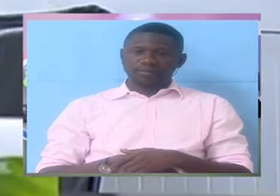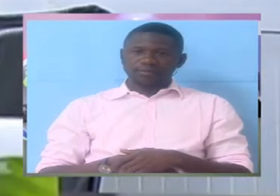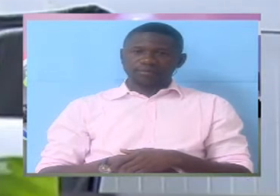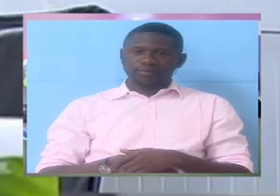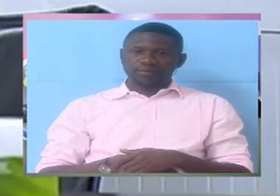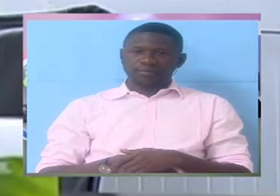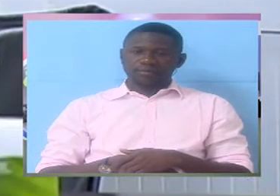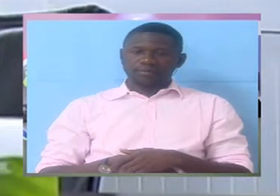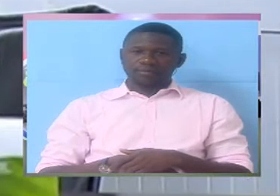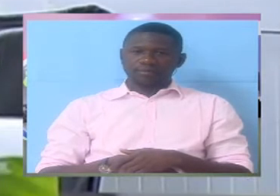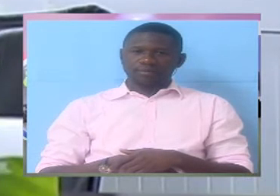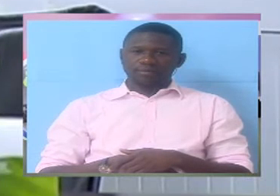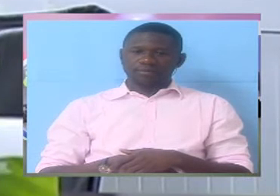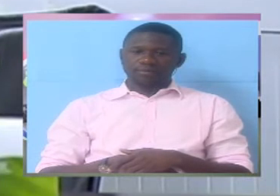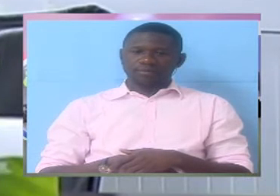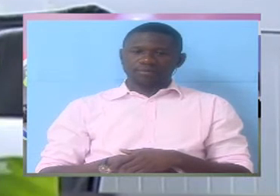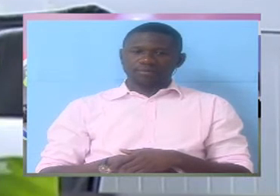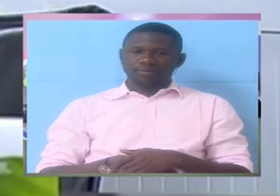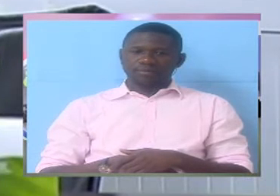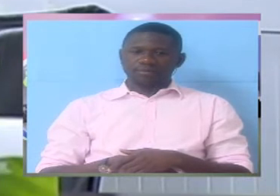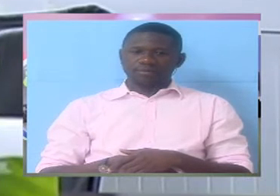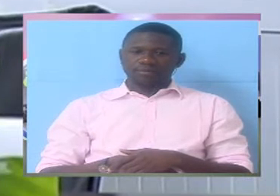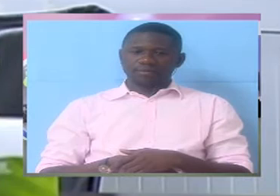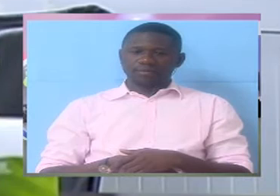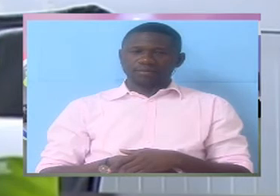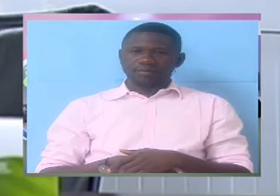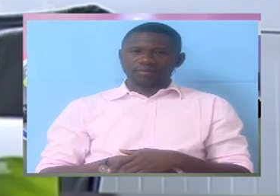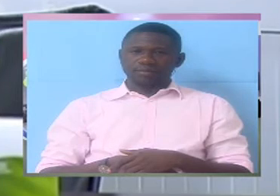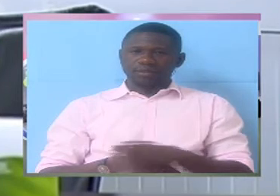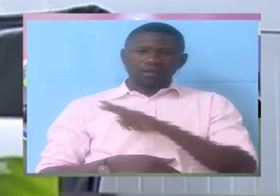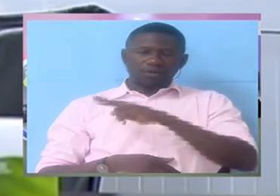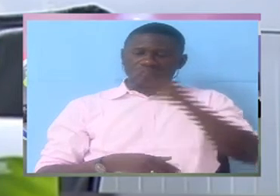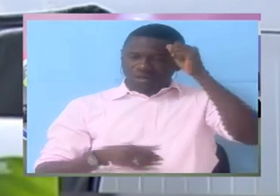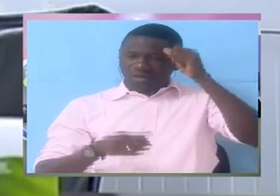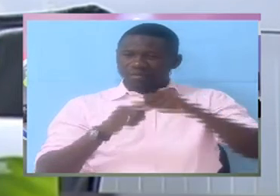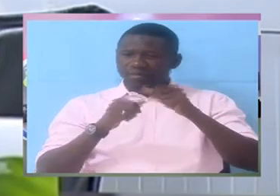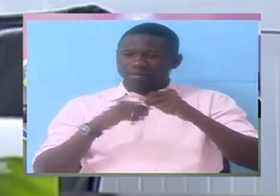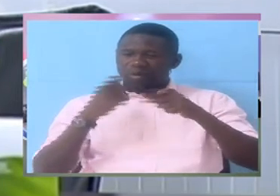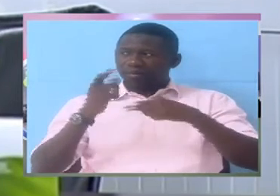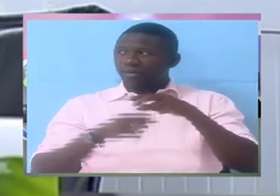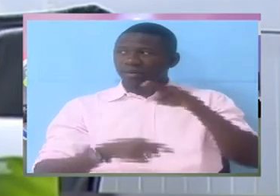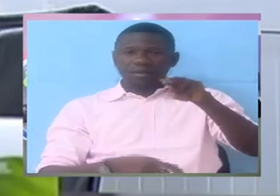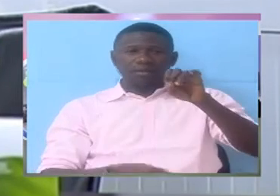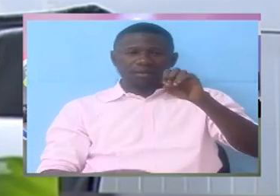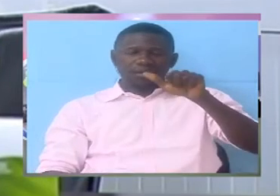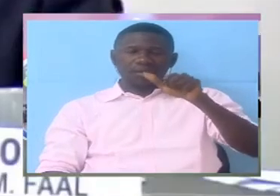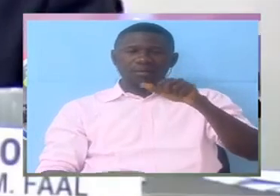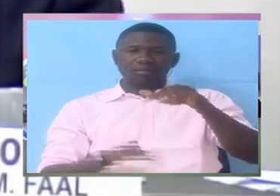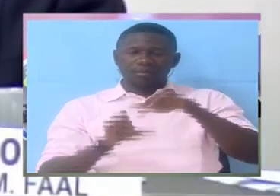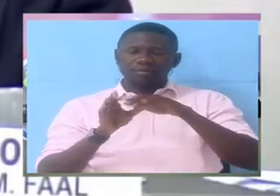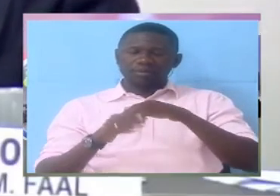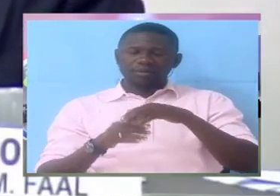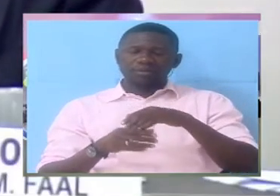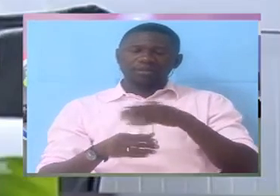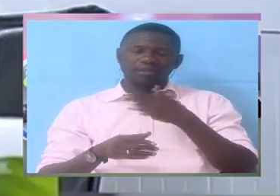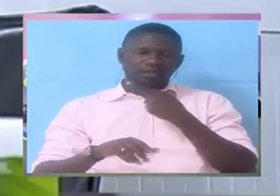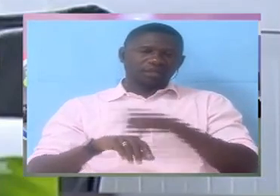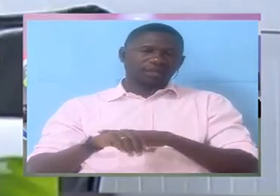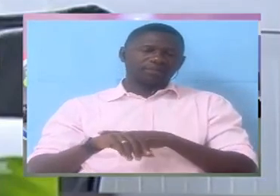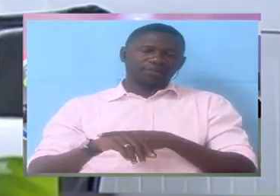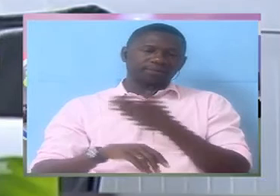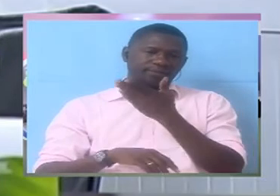I don't recall NIA members at the panel at the time. Hakilo mambula NIA mula panelo tojede